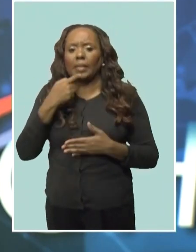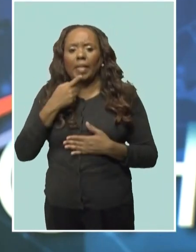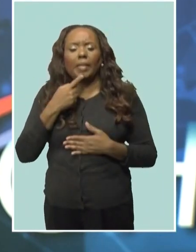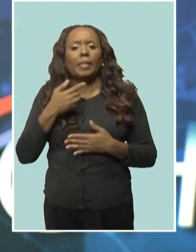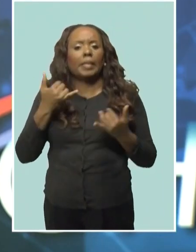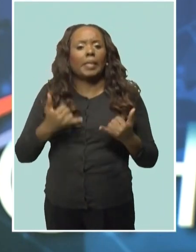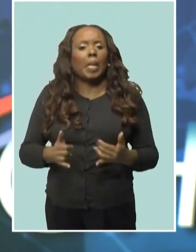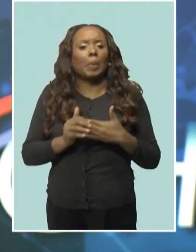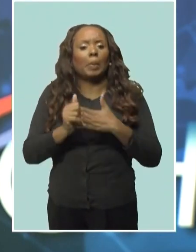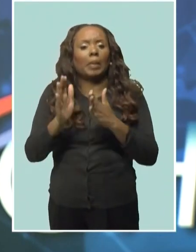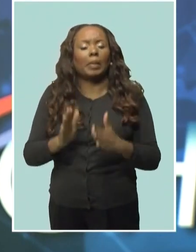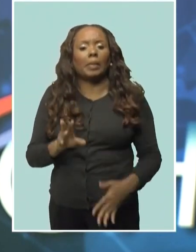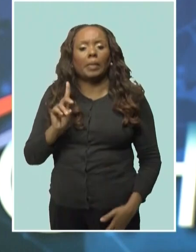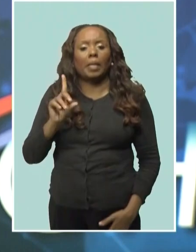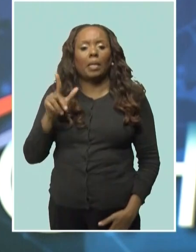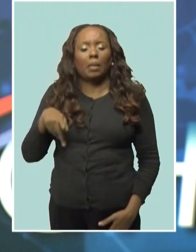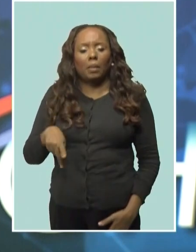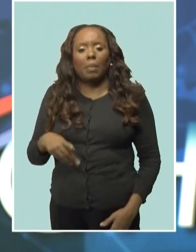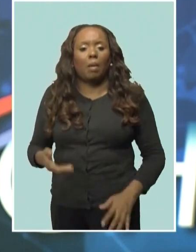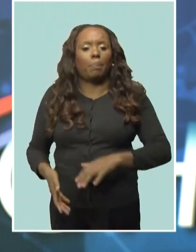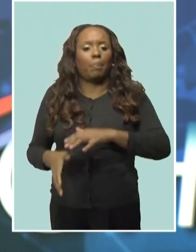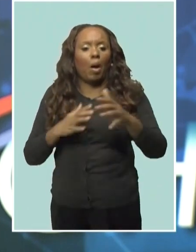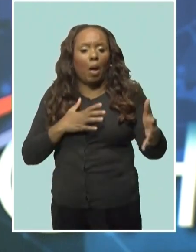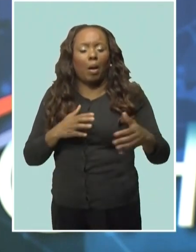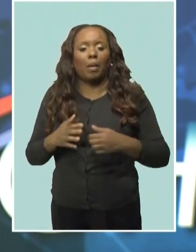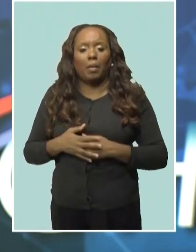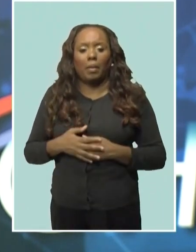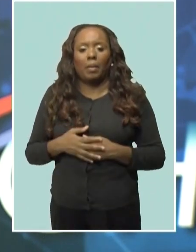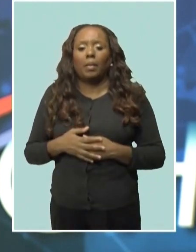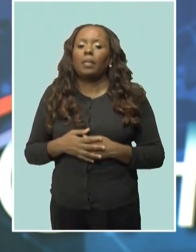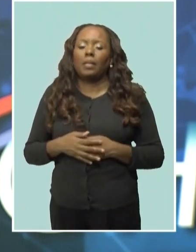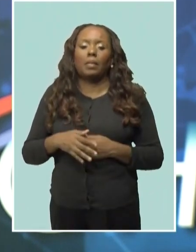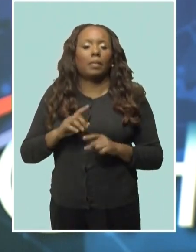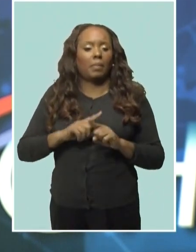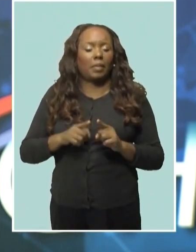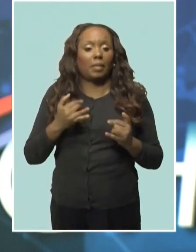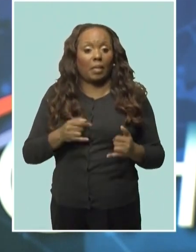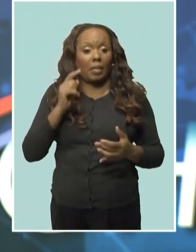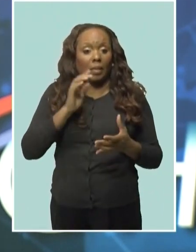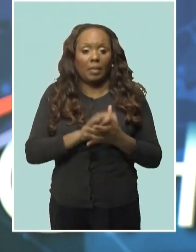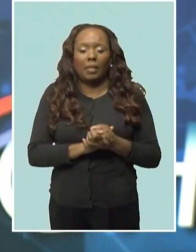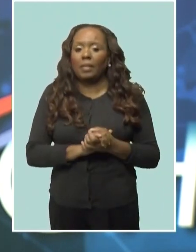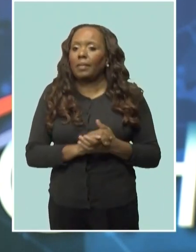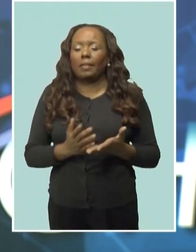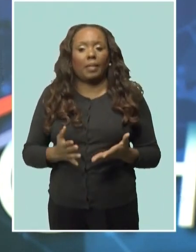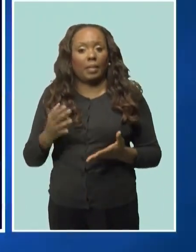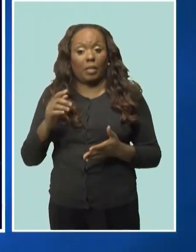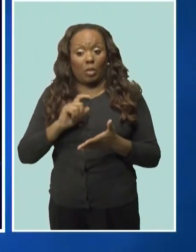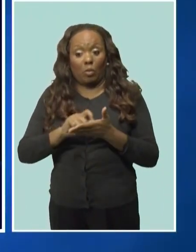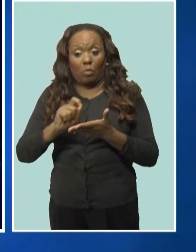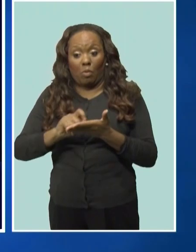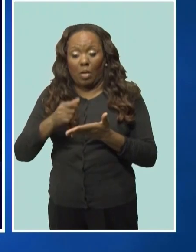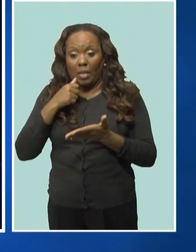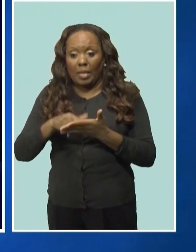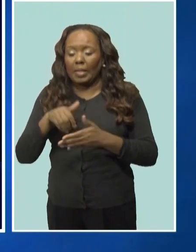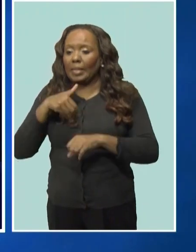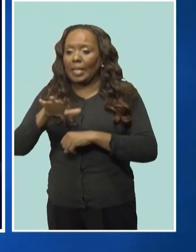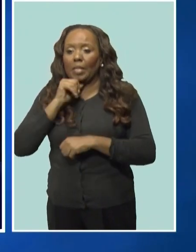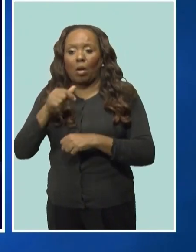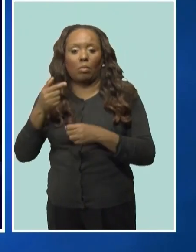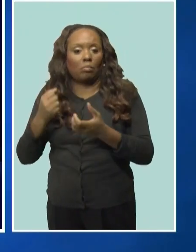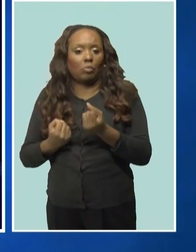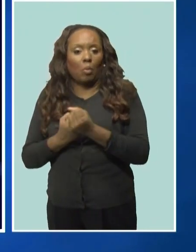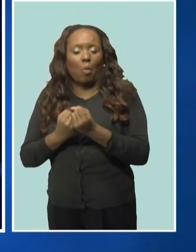as a member in February. Mr. Wickham believes there was no turning back from that point. I think that Steve Blackett's